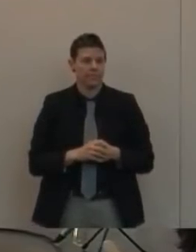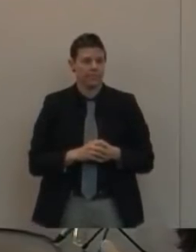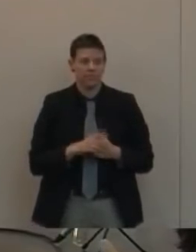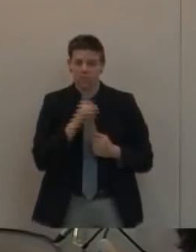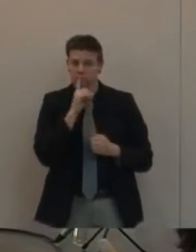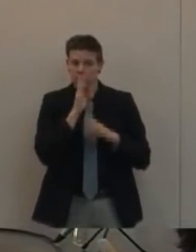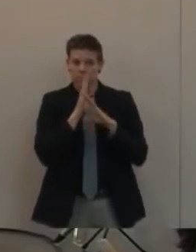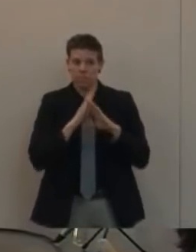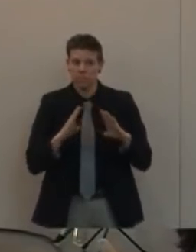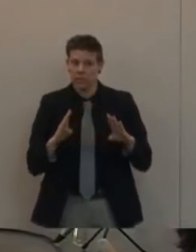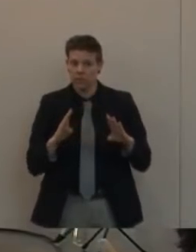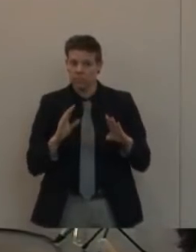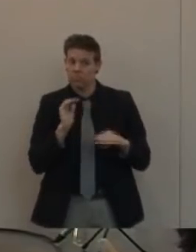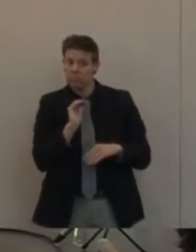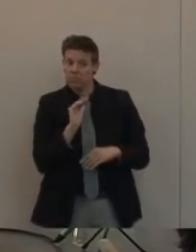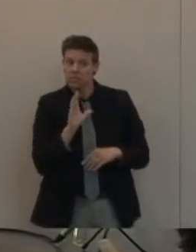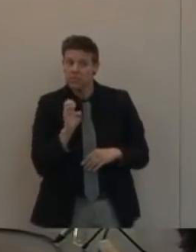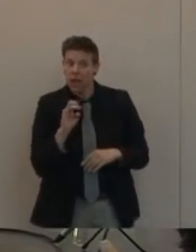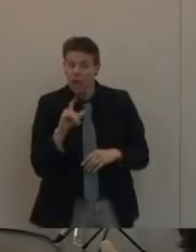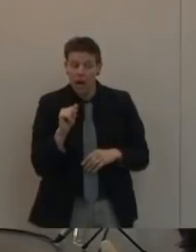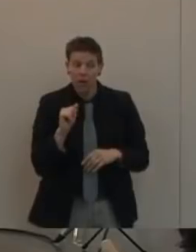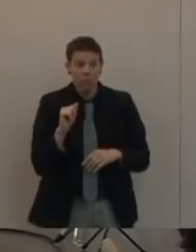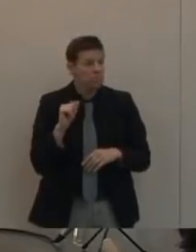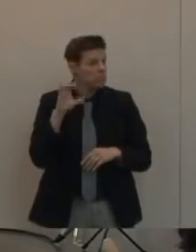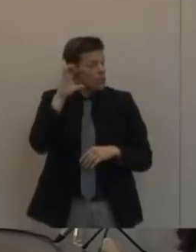Celia, do we have you?